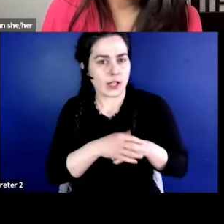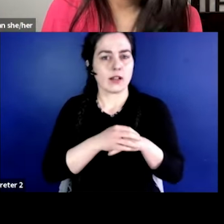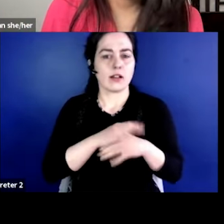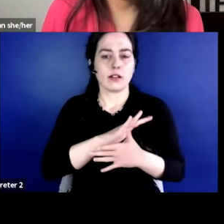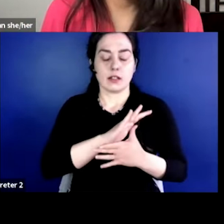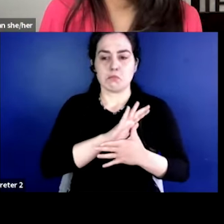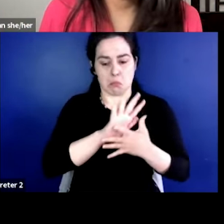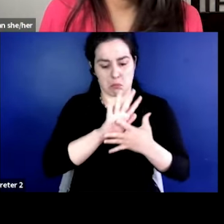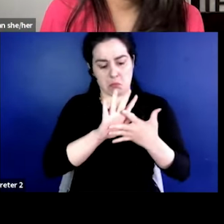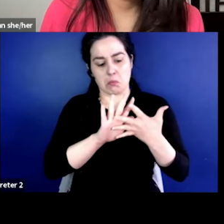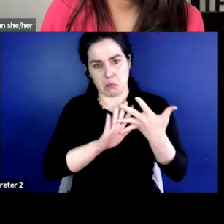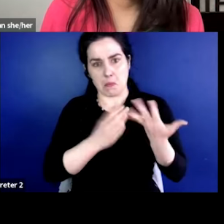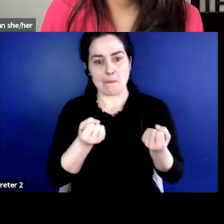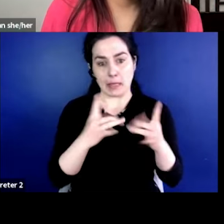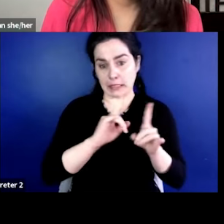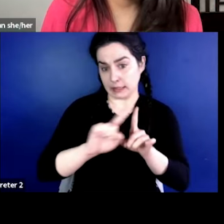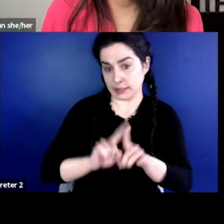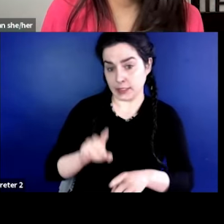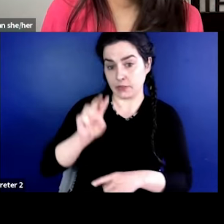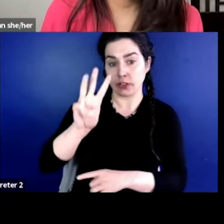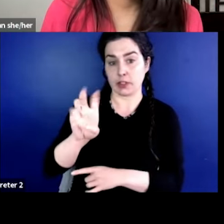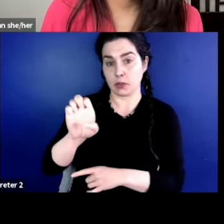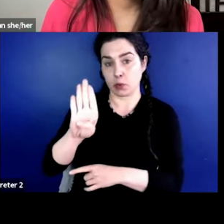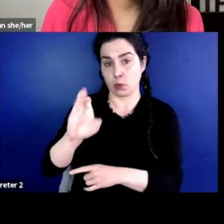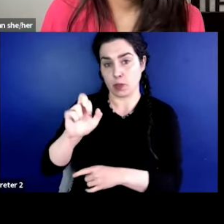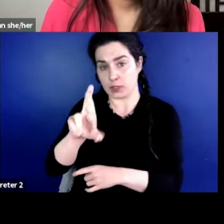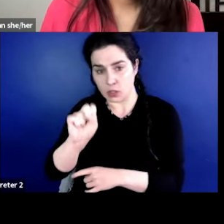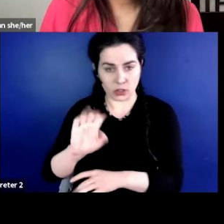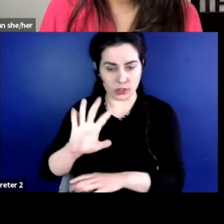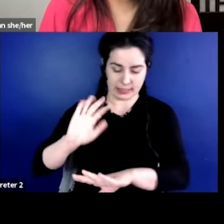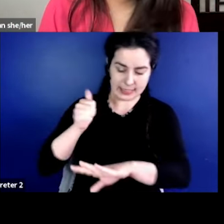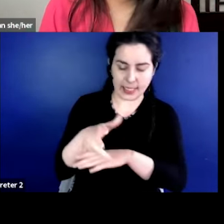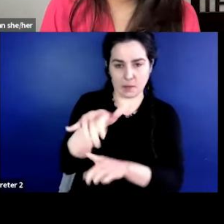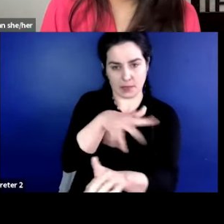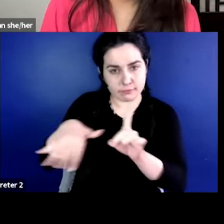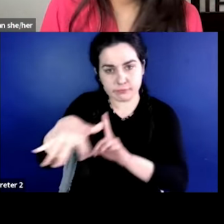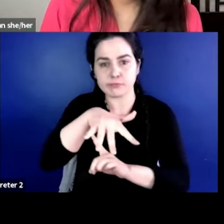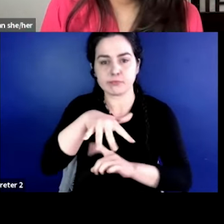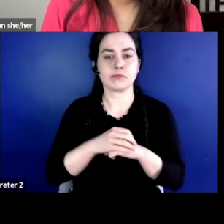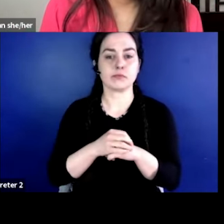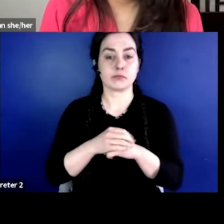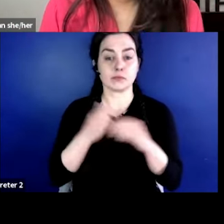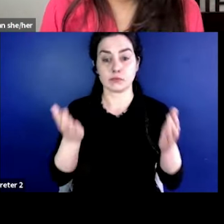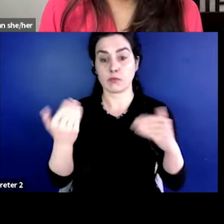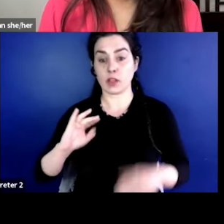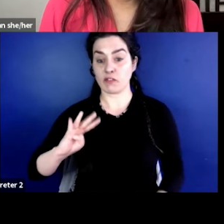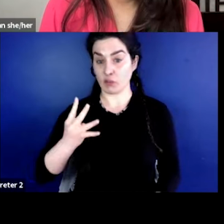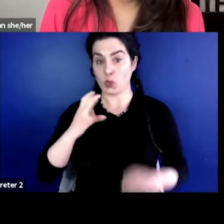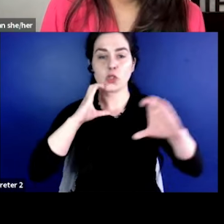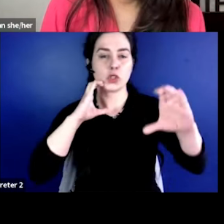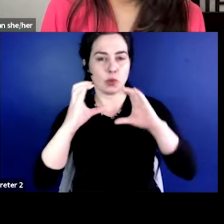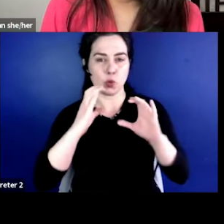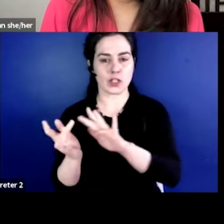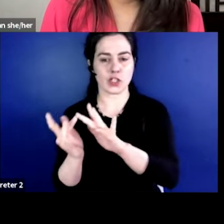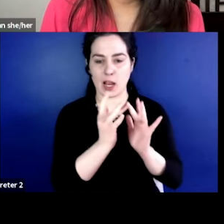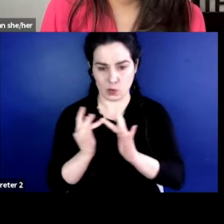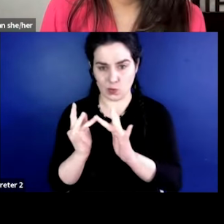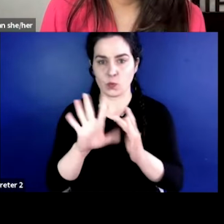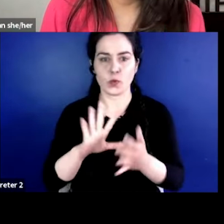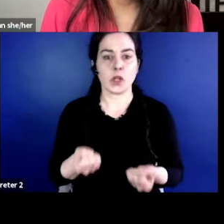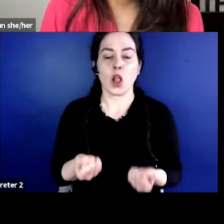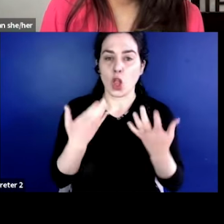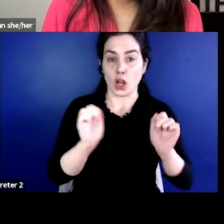a number of webinars that we did as well to kind of create that space. The fourth was really about communication outreach. We put out a lot of blog